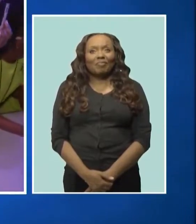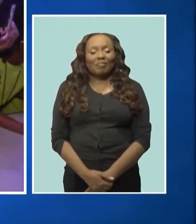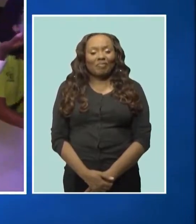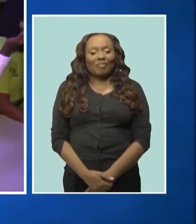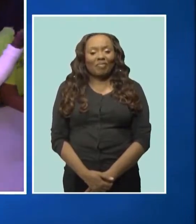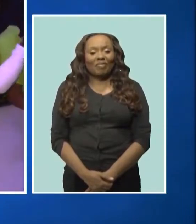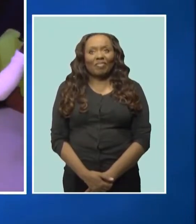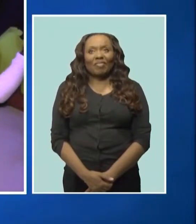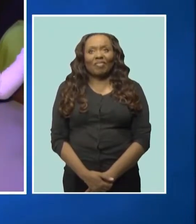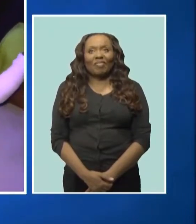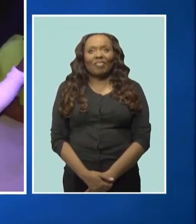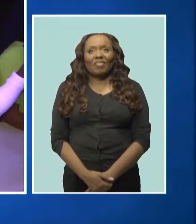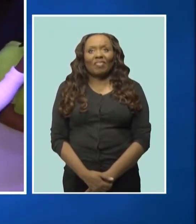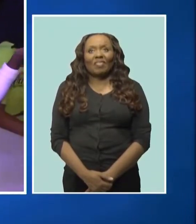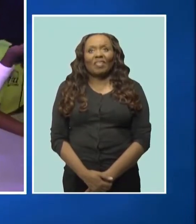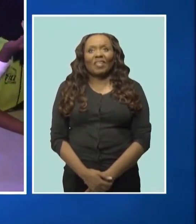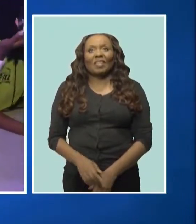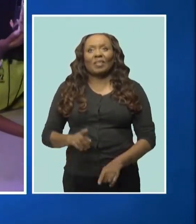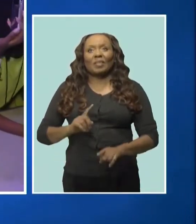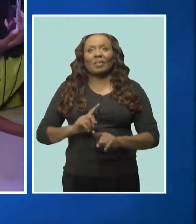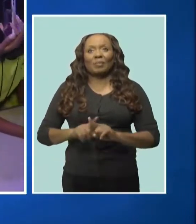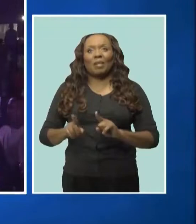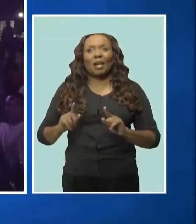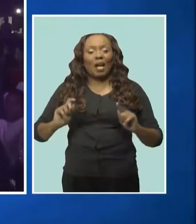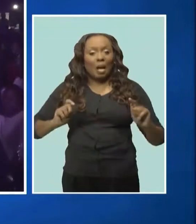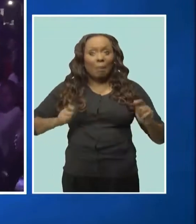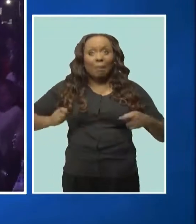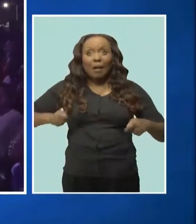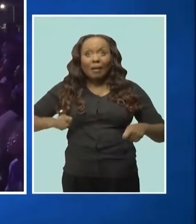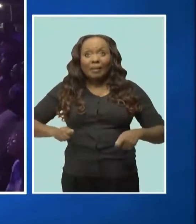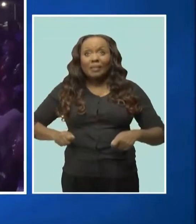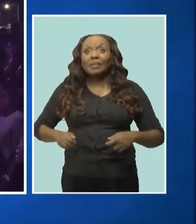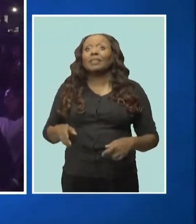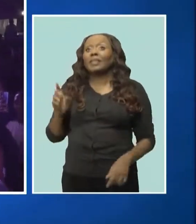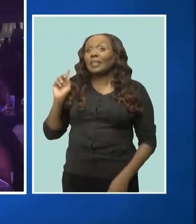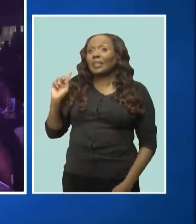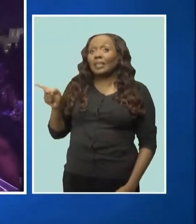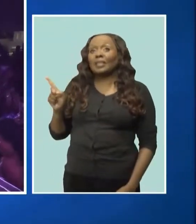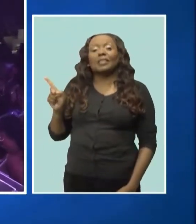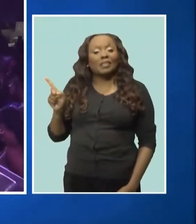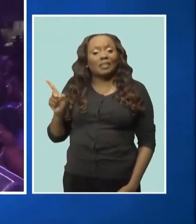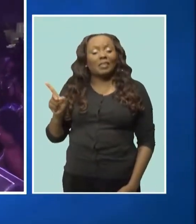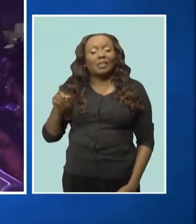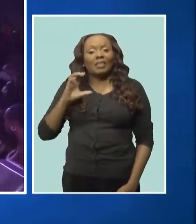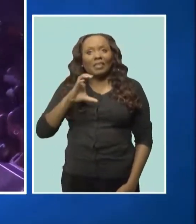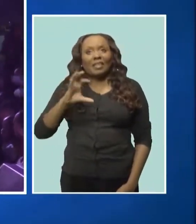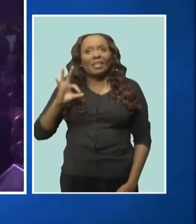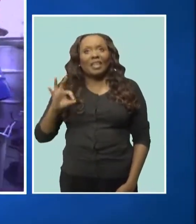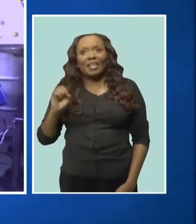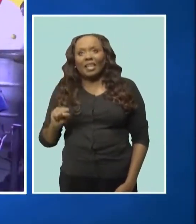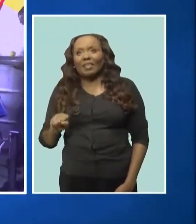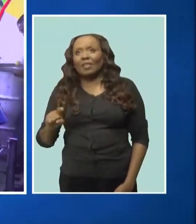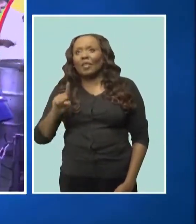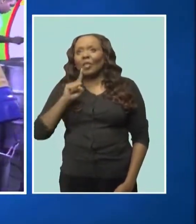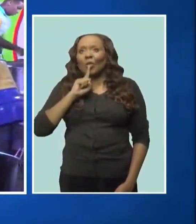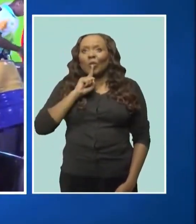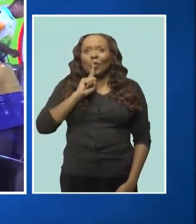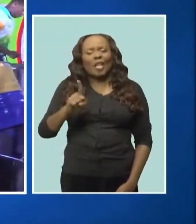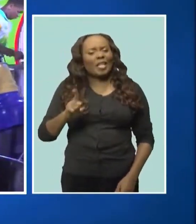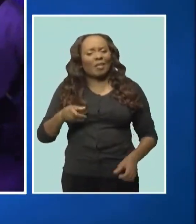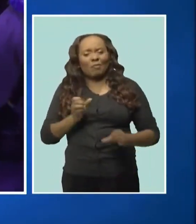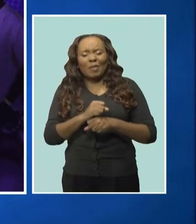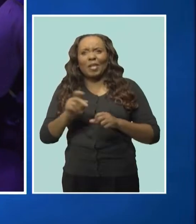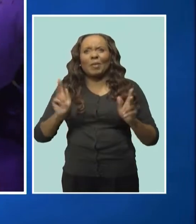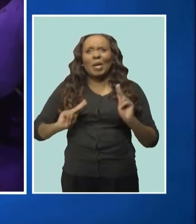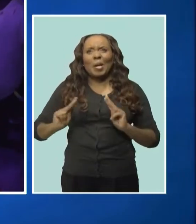But it was the PAN side from the school on the hill, led by musical director Laurie Worrell, who brought the crowd to its feet and